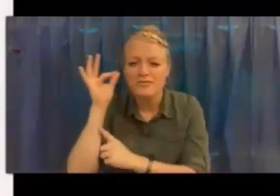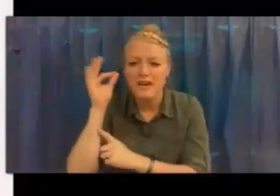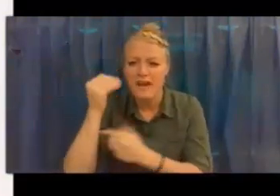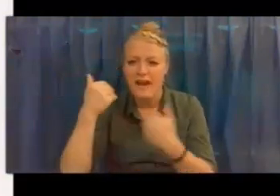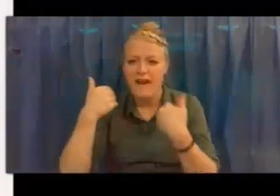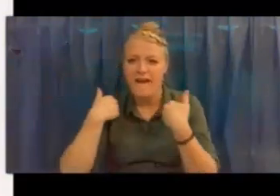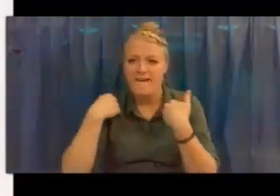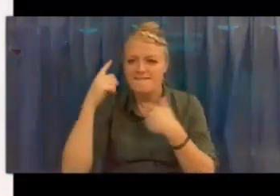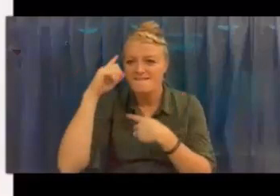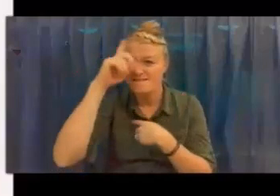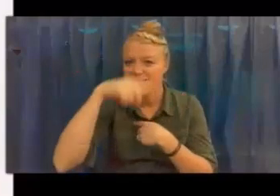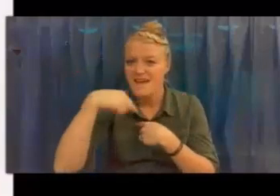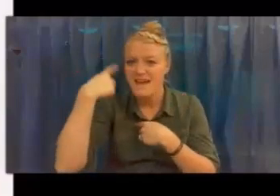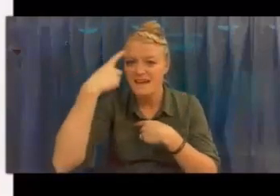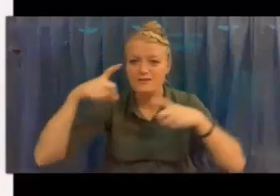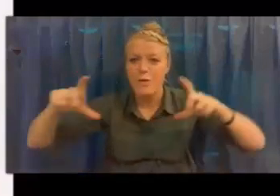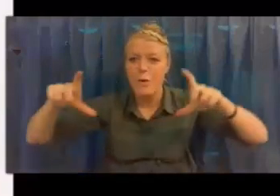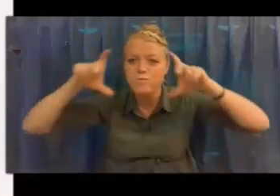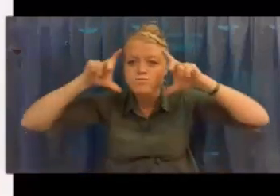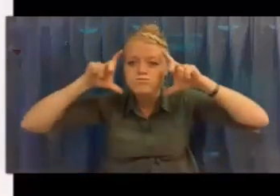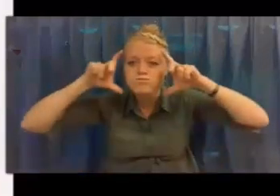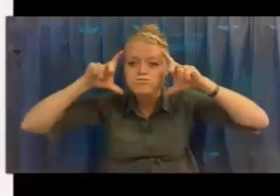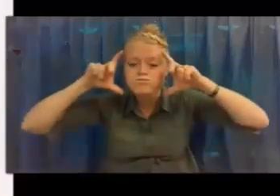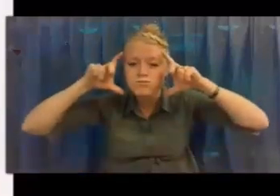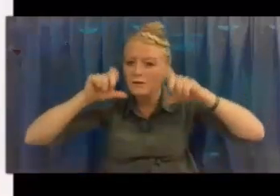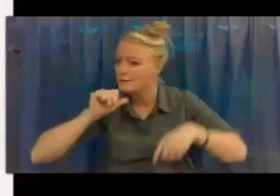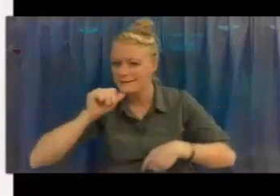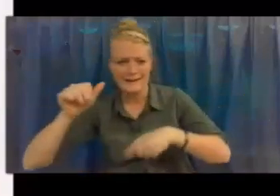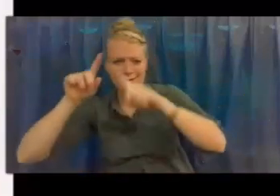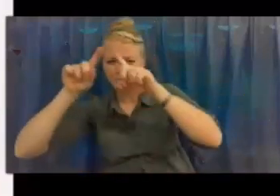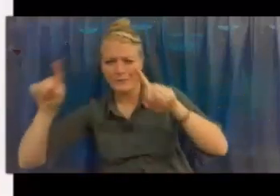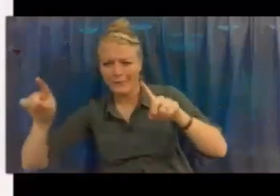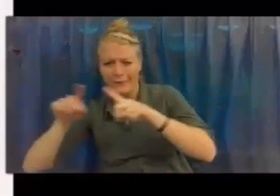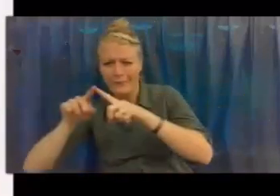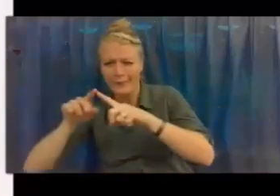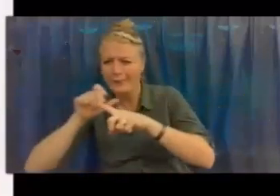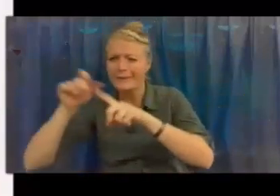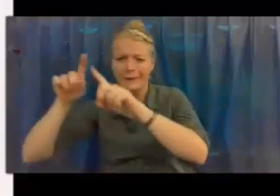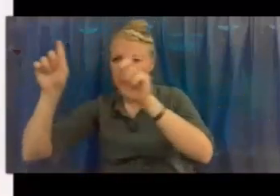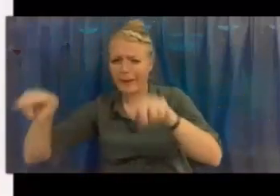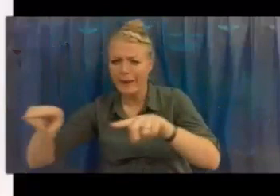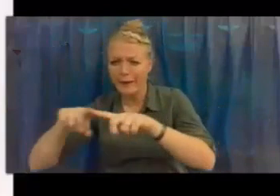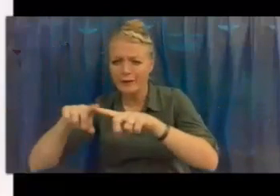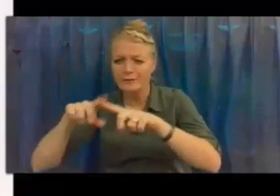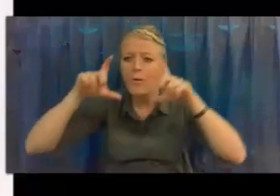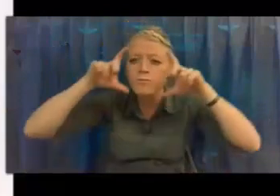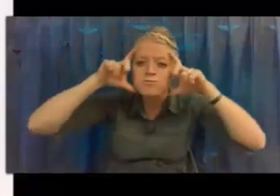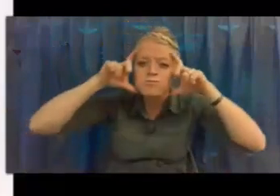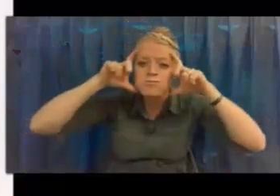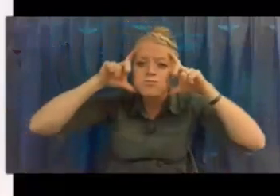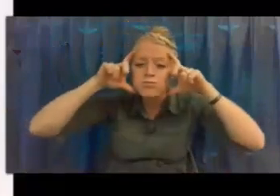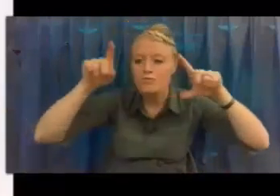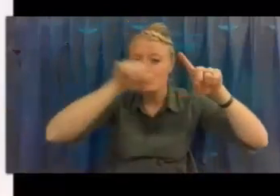This special cat has a face that's round, not triangle,